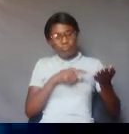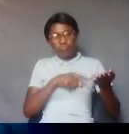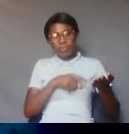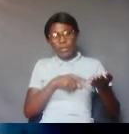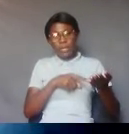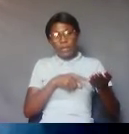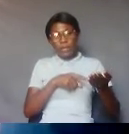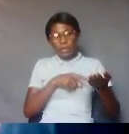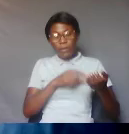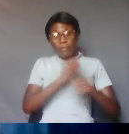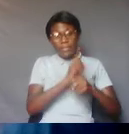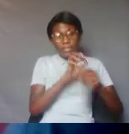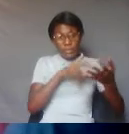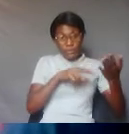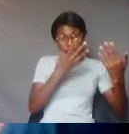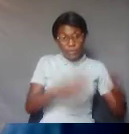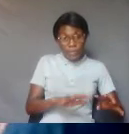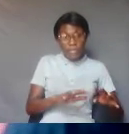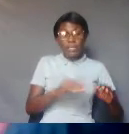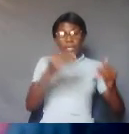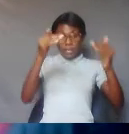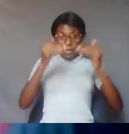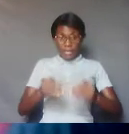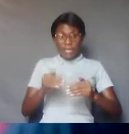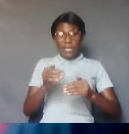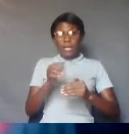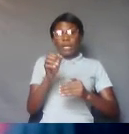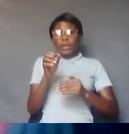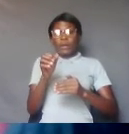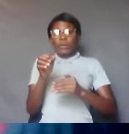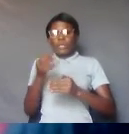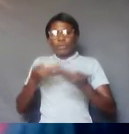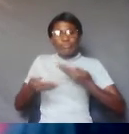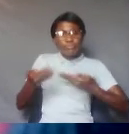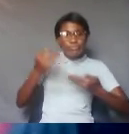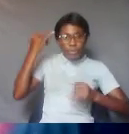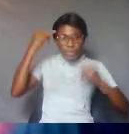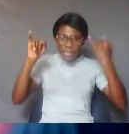questions. So my other question is, what